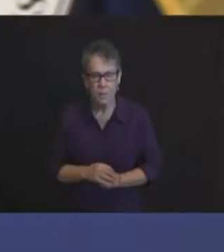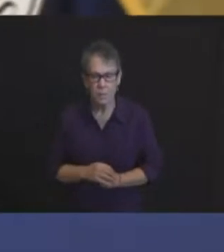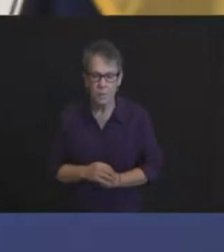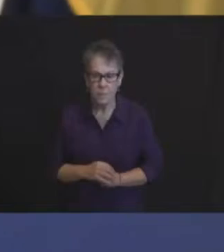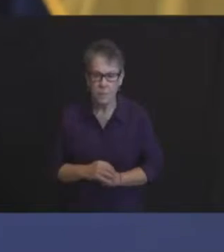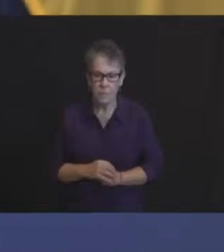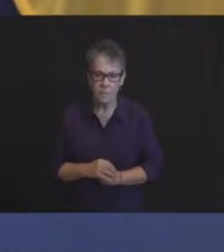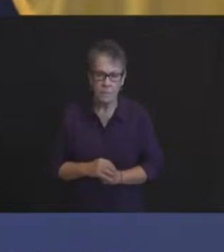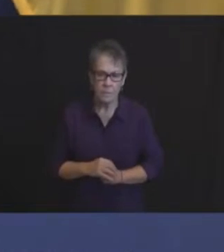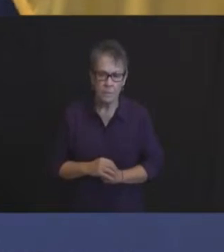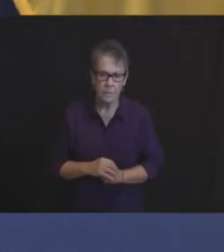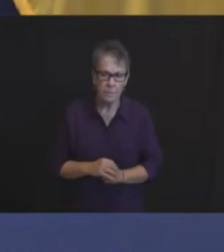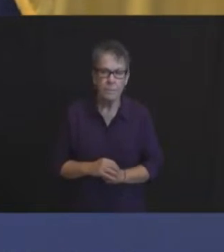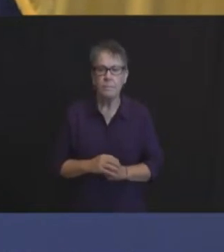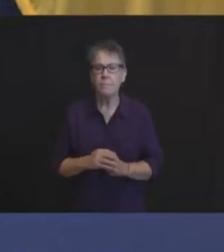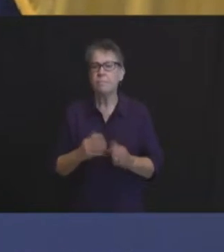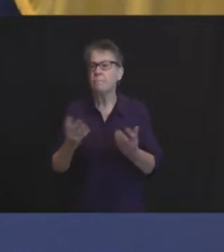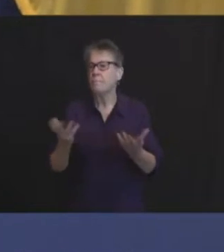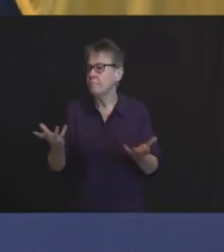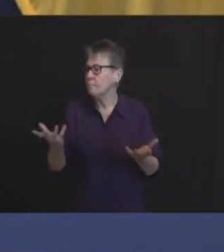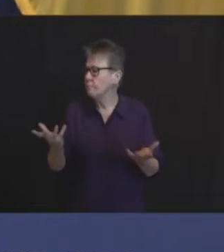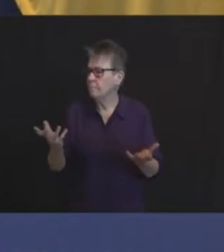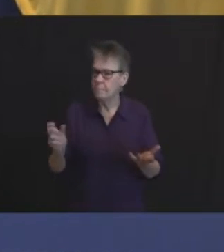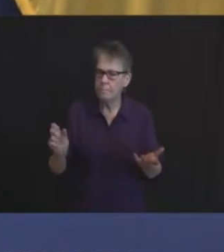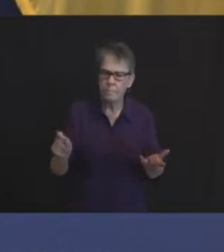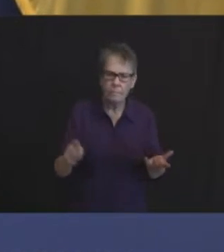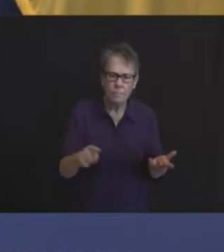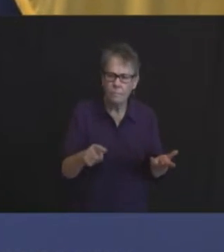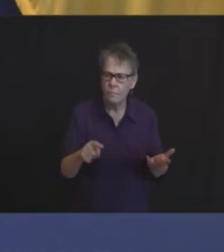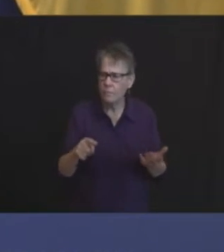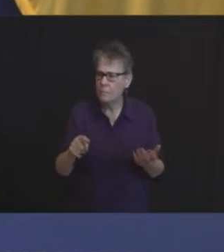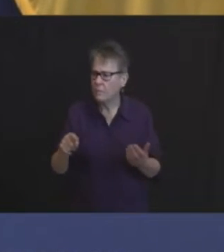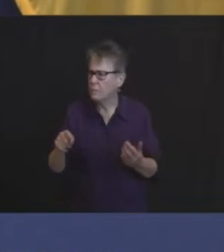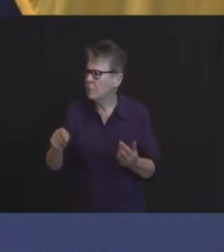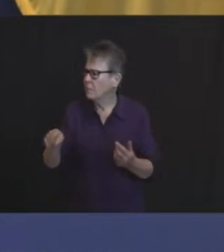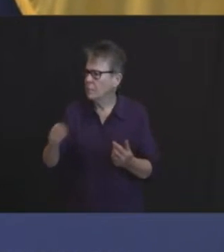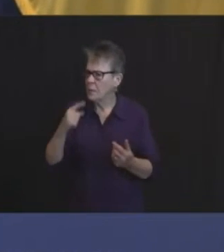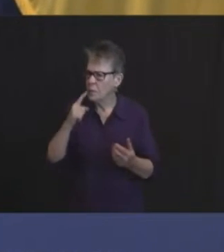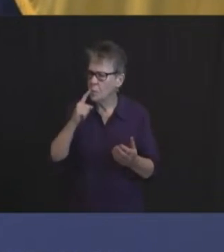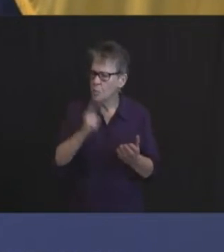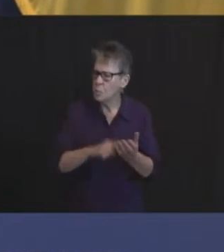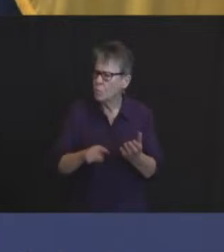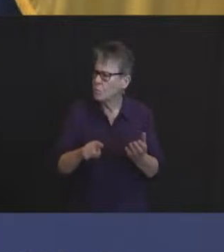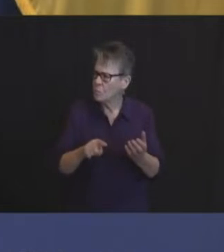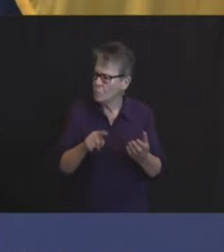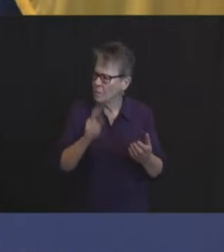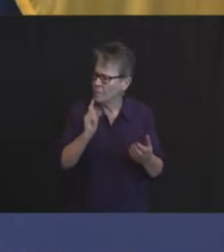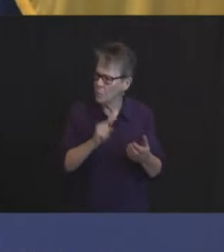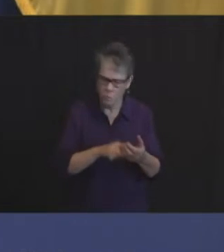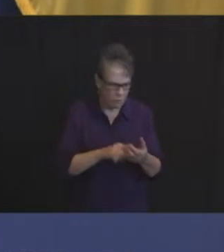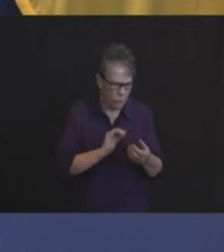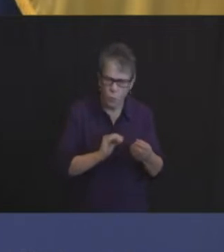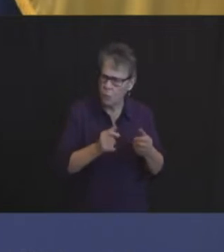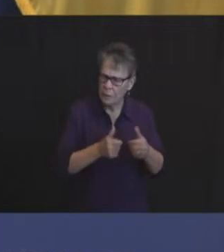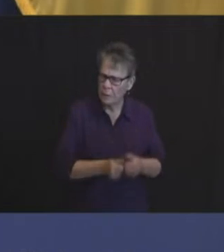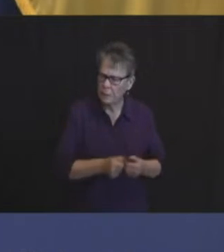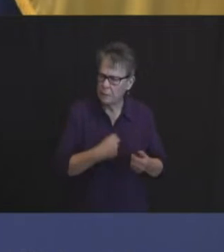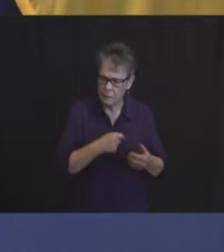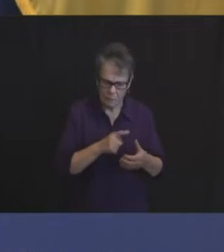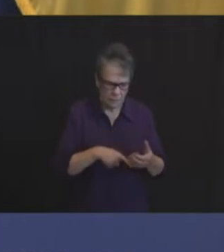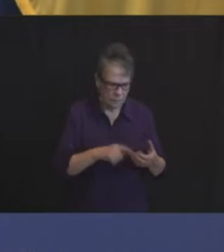Mahan's asking me to check my phone, but I don't have anything on it. So one thing, Mahan, I was going to suggest to you to what Judy just